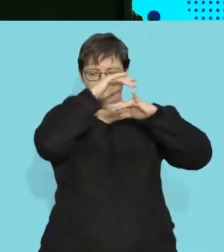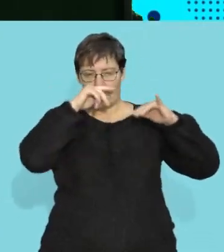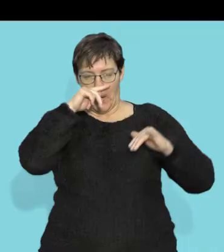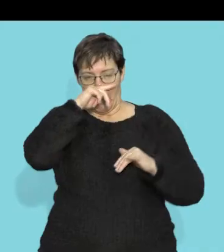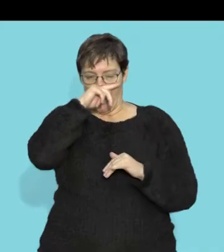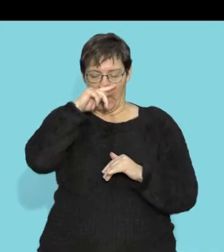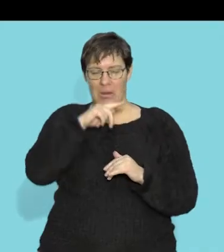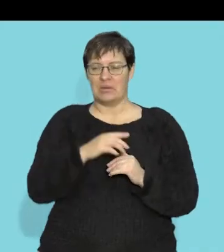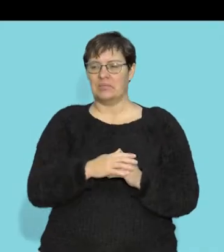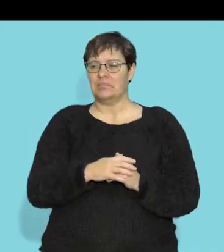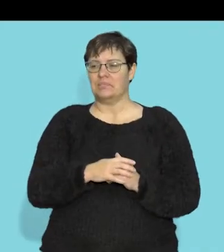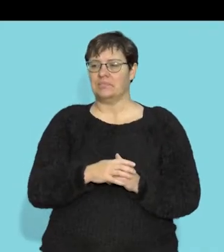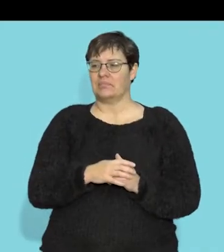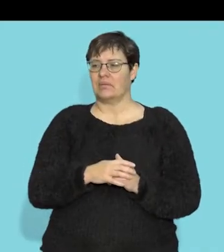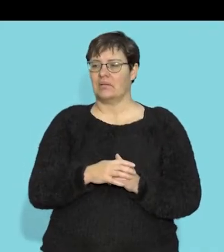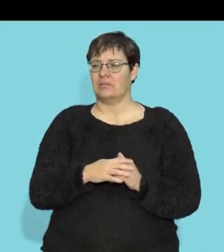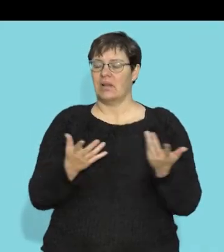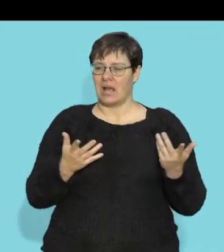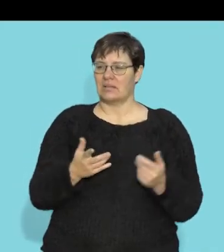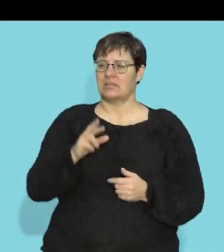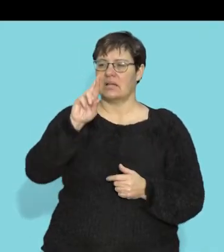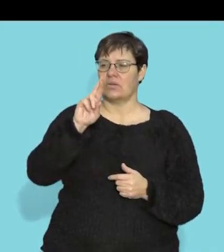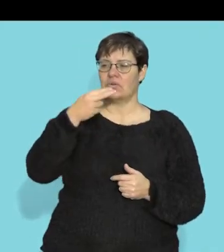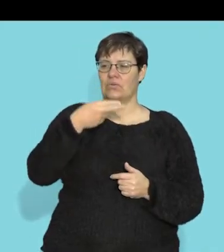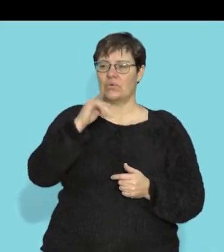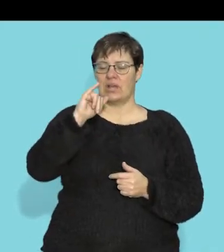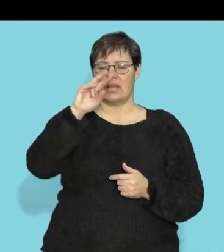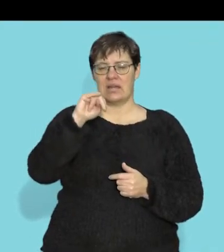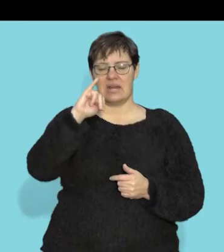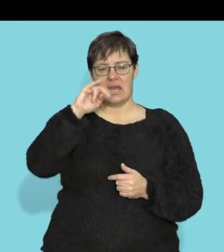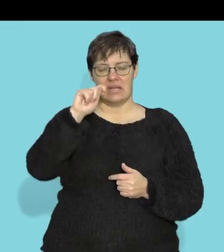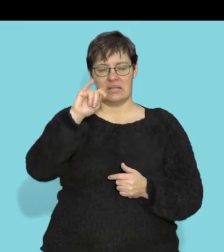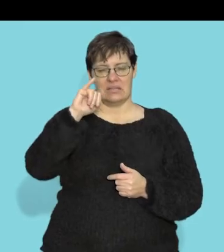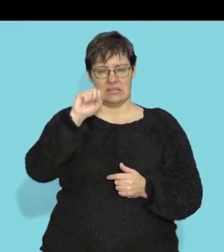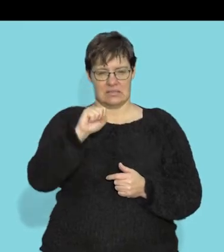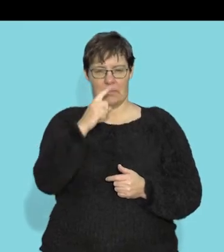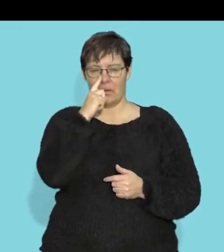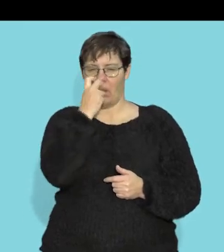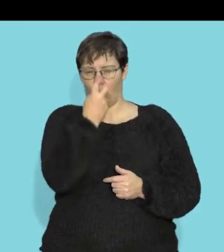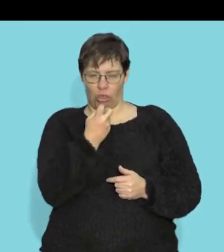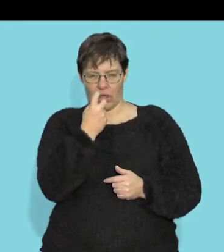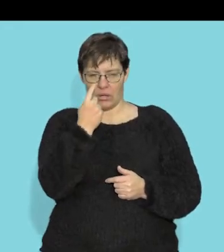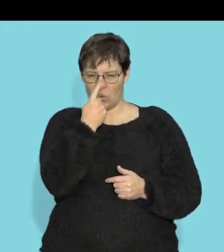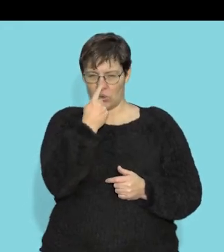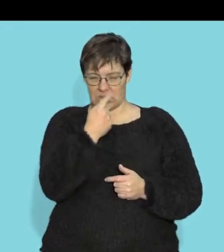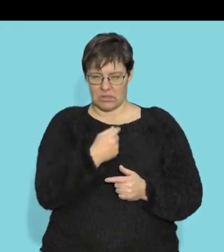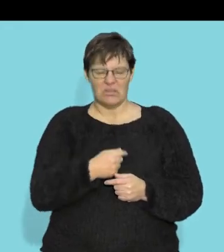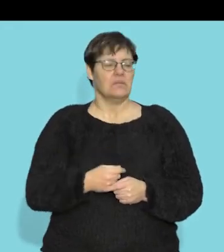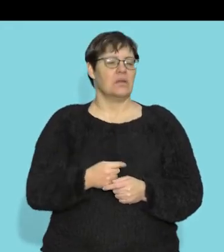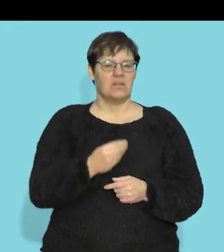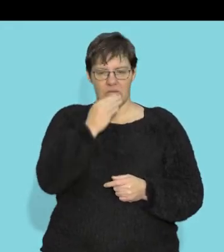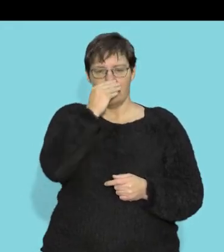things we call rhinitis, right? That's basically a snotty nose, because if you sniff, you do sound like a